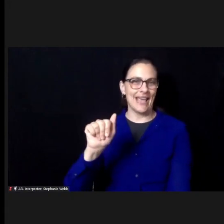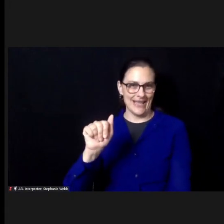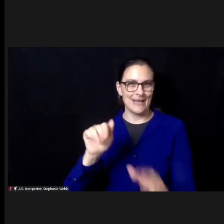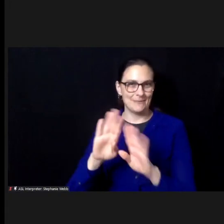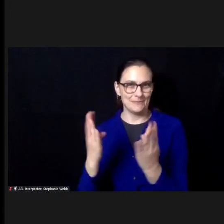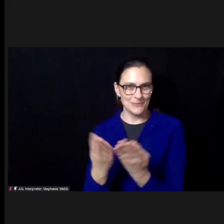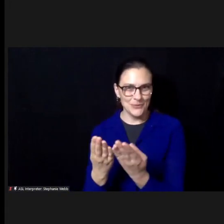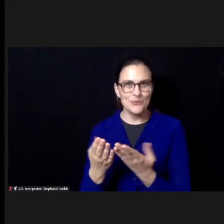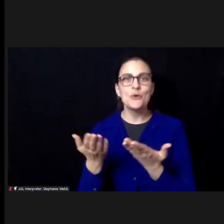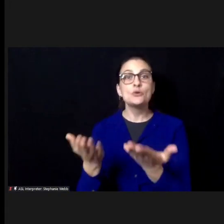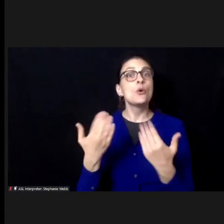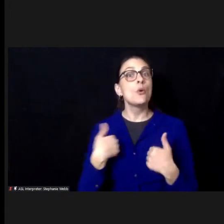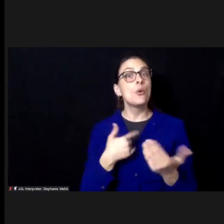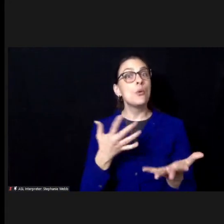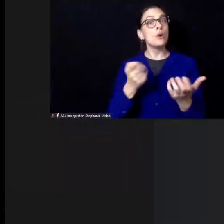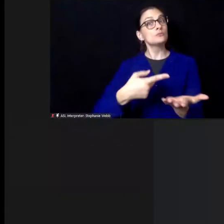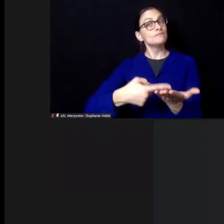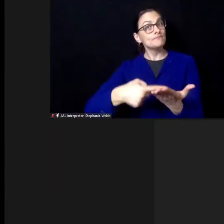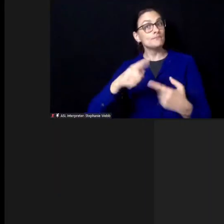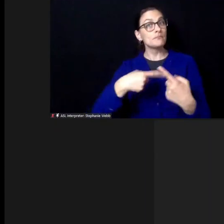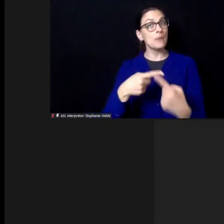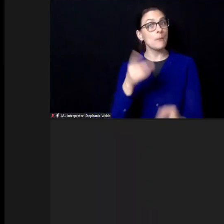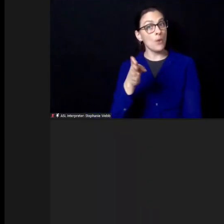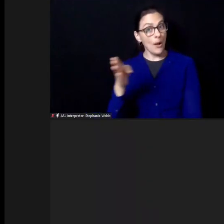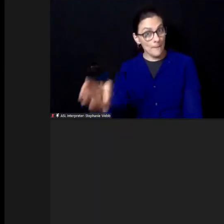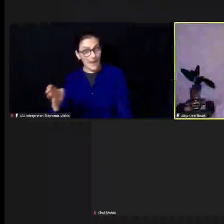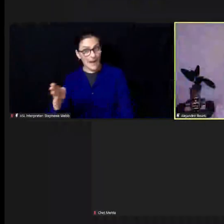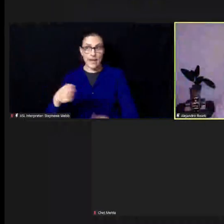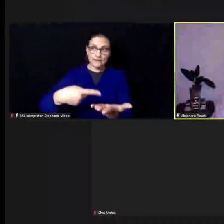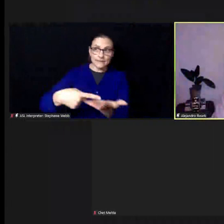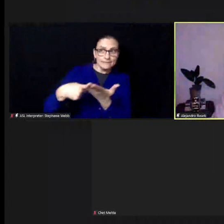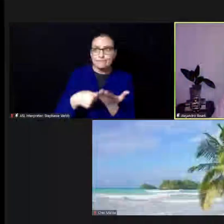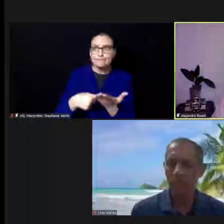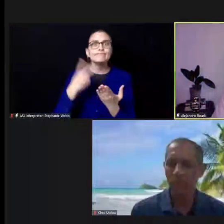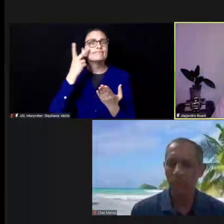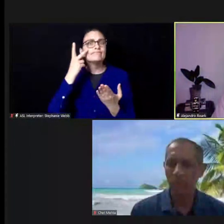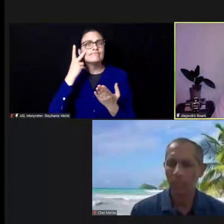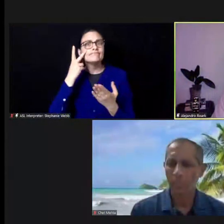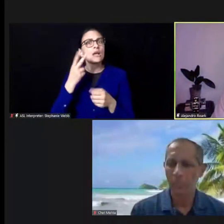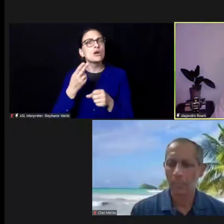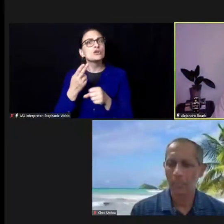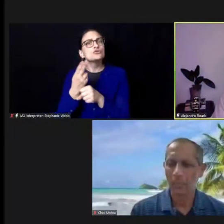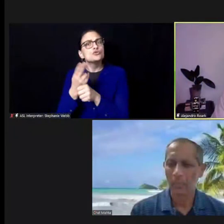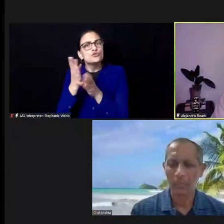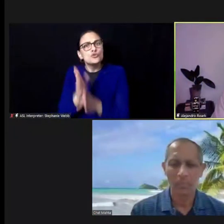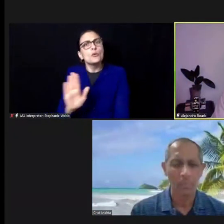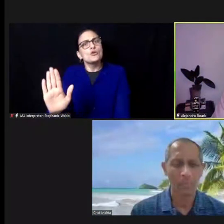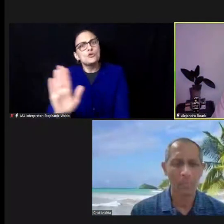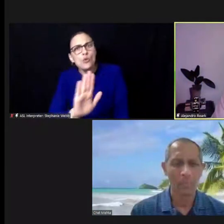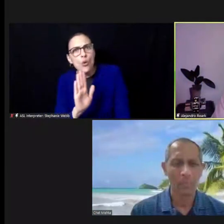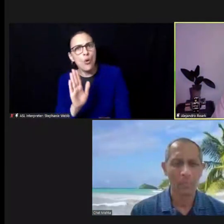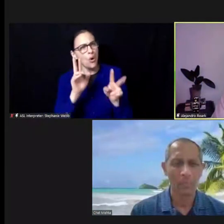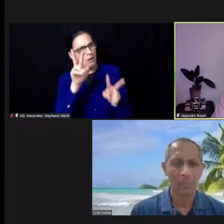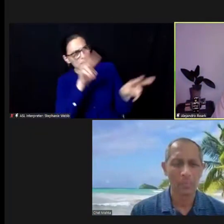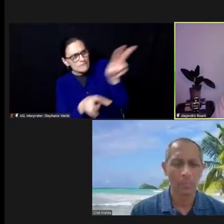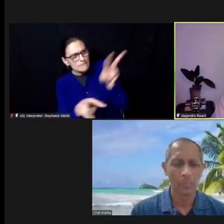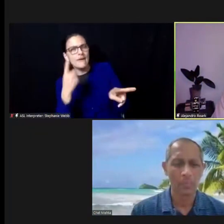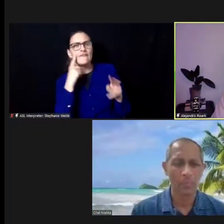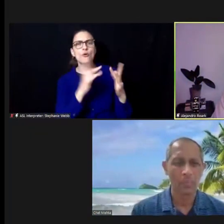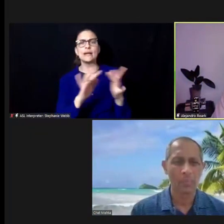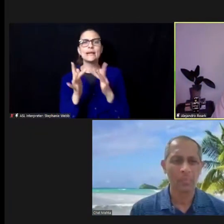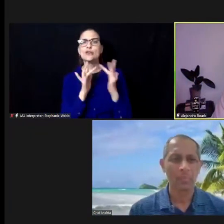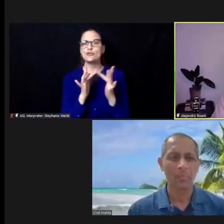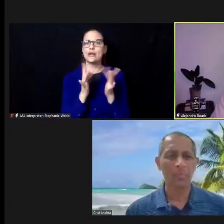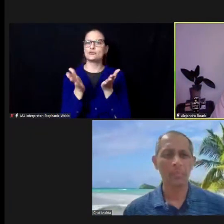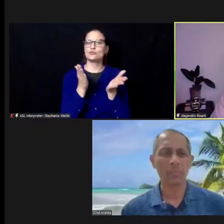Our goal with this series really is to assess how consumers evaluate internet service plans today, and specifically whether current disclosures